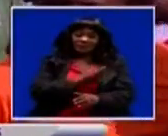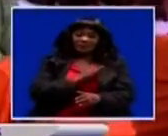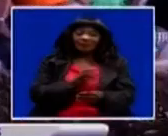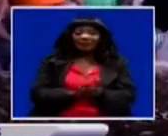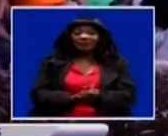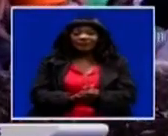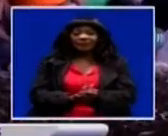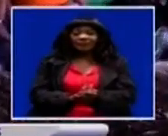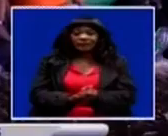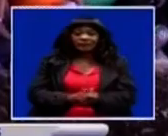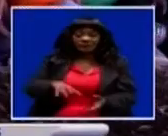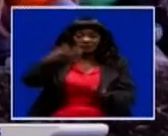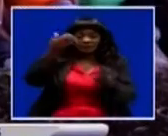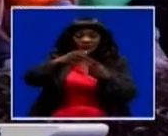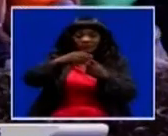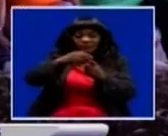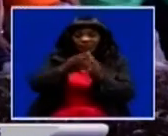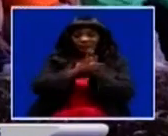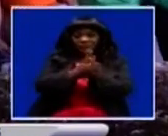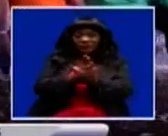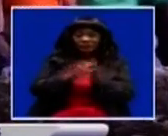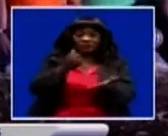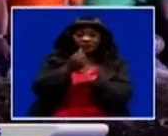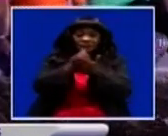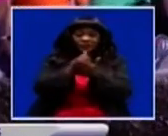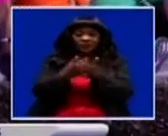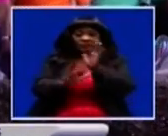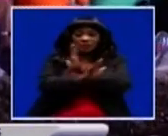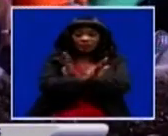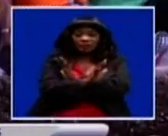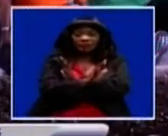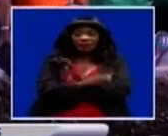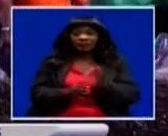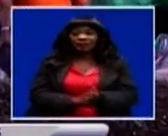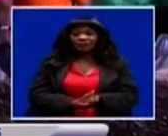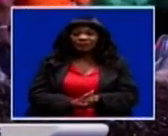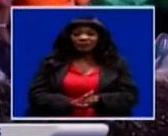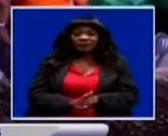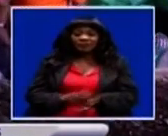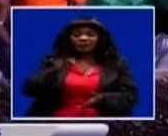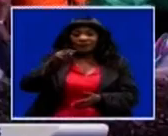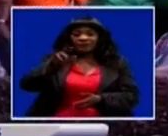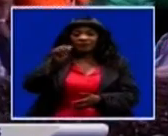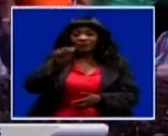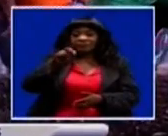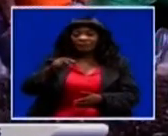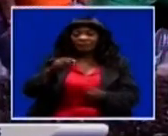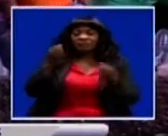practices. The President's mission to create a healthy Zambia has continued to attract several firms pledging to support the